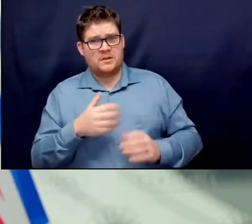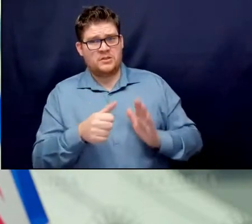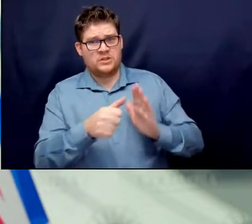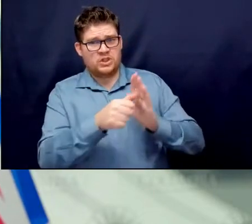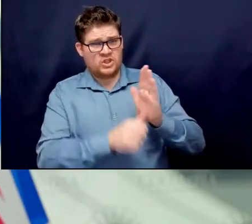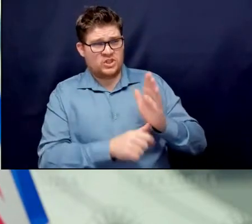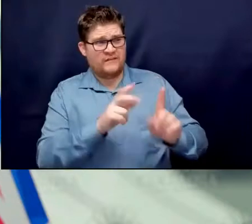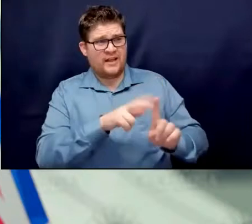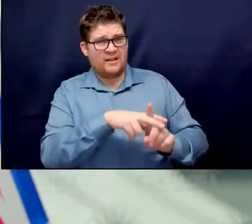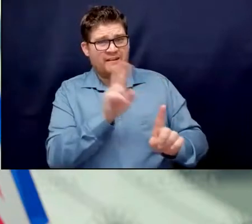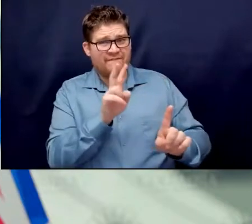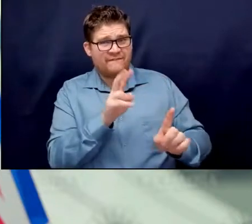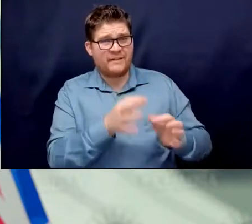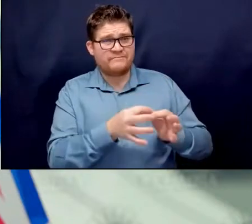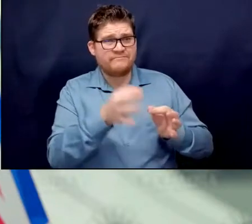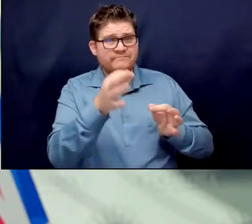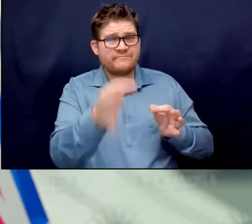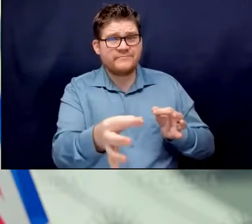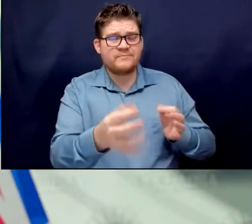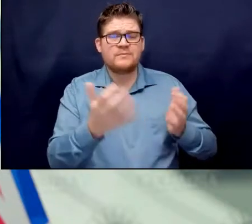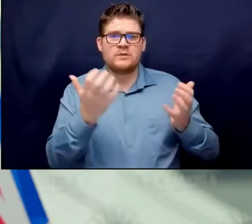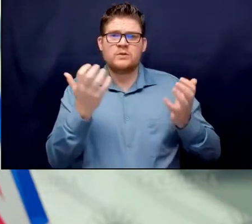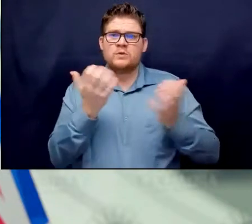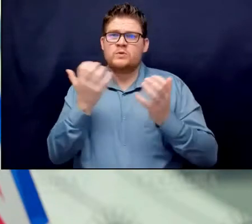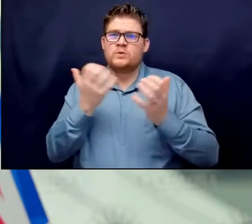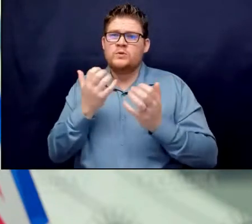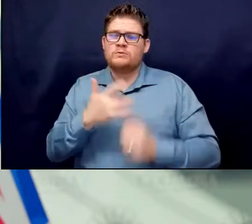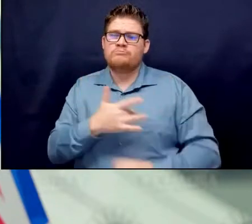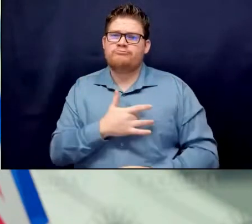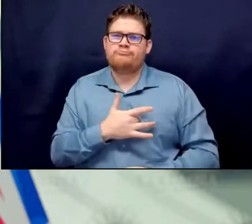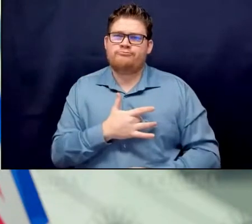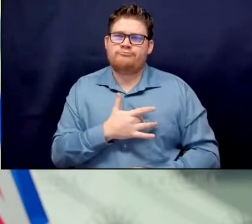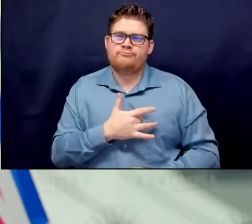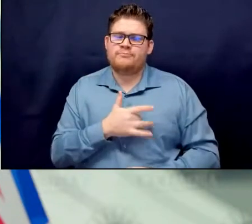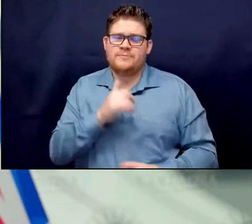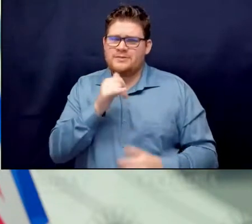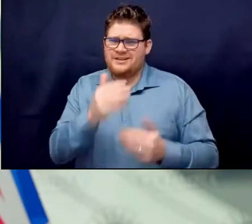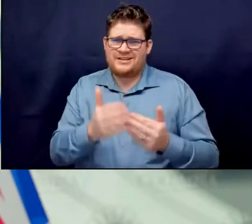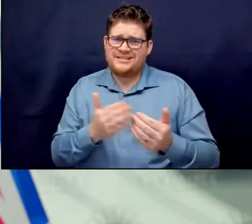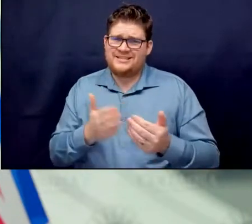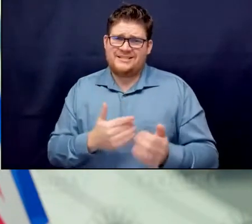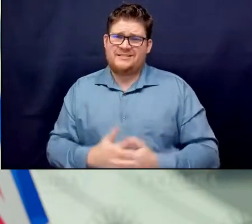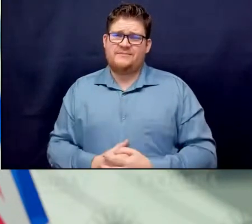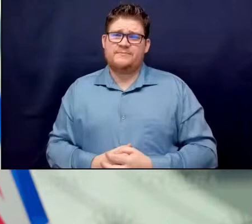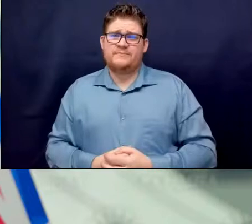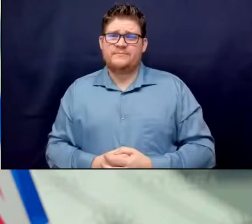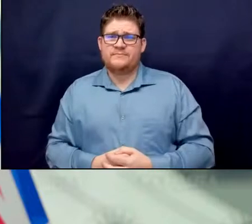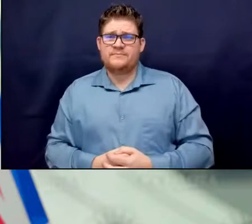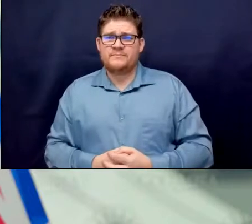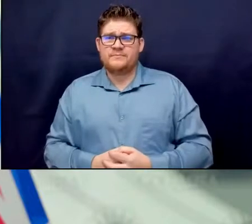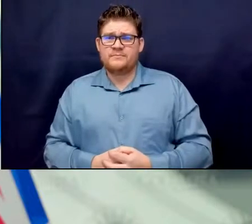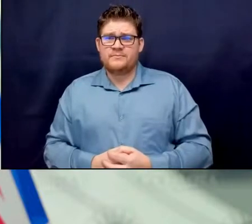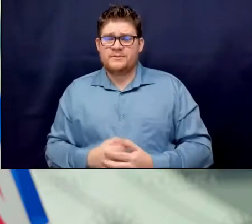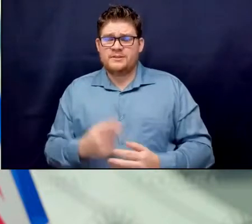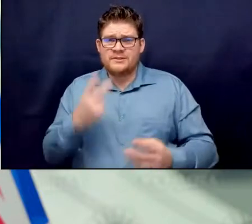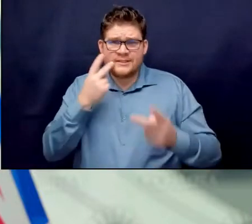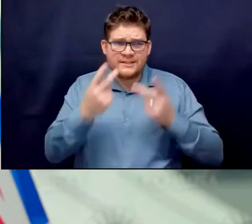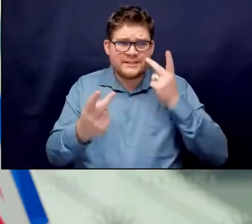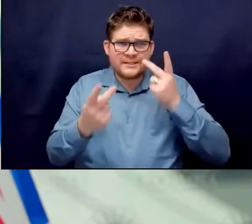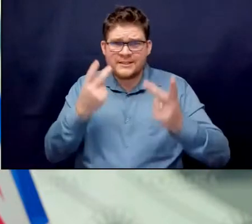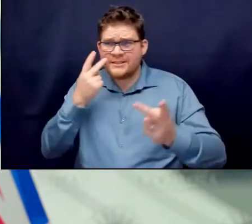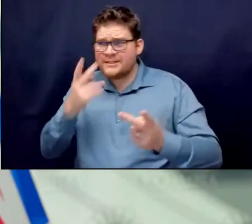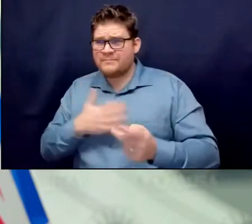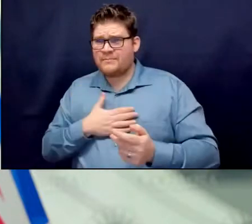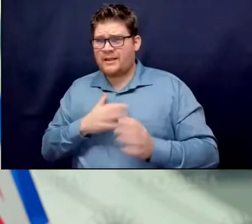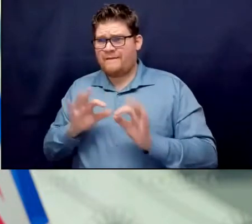the biggest sacrifice is being made by the people who provide that care, but more importantly, the people receiving surgery and their families. That is a massive